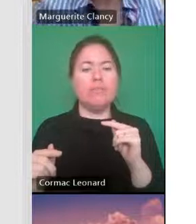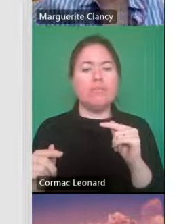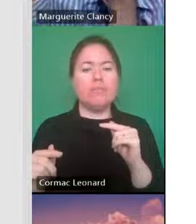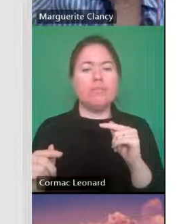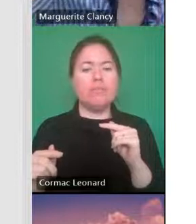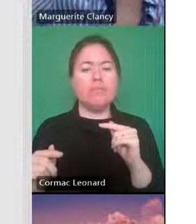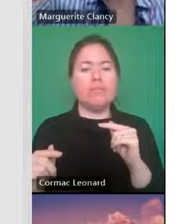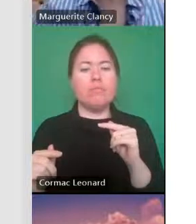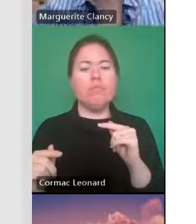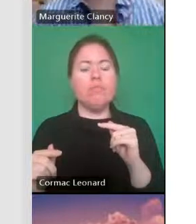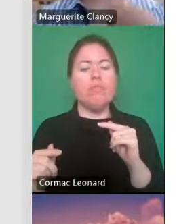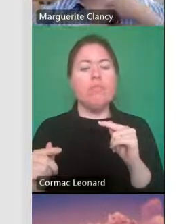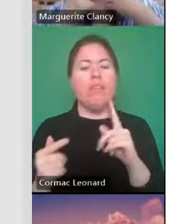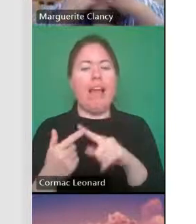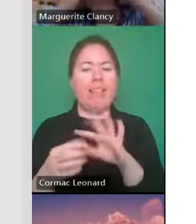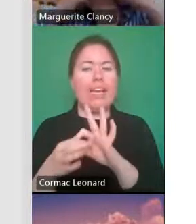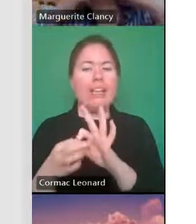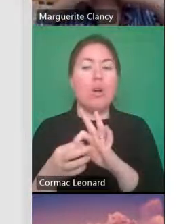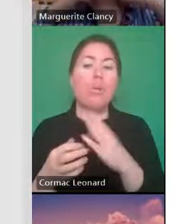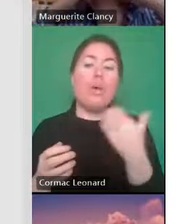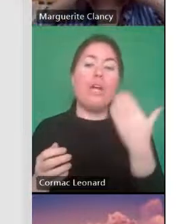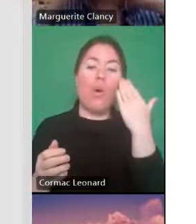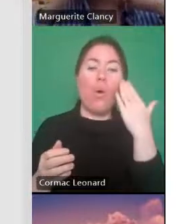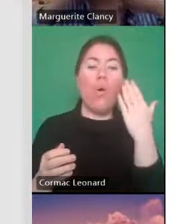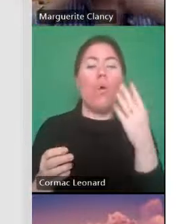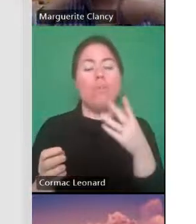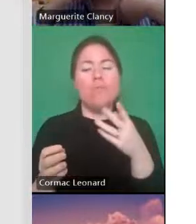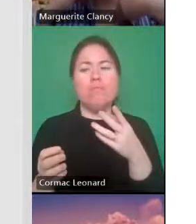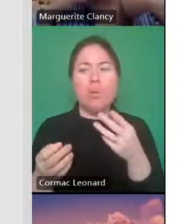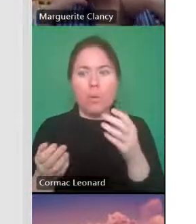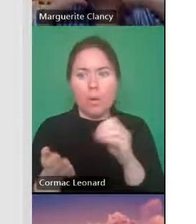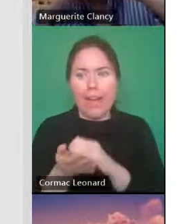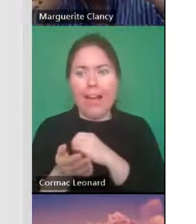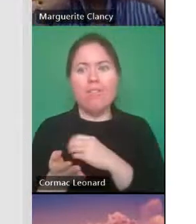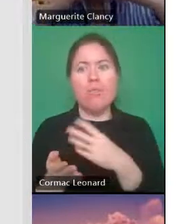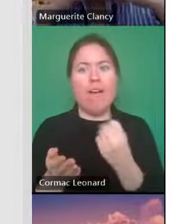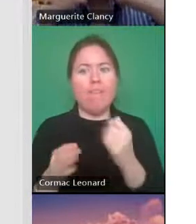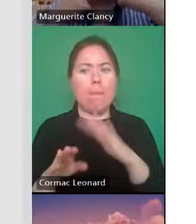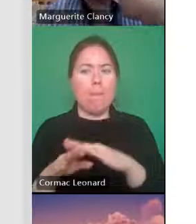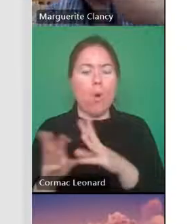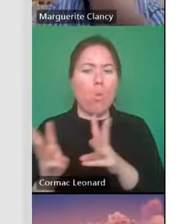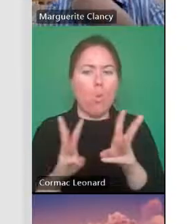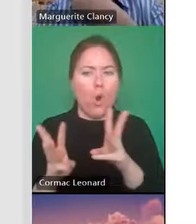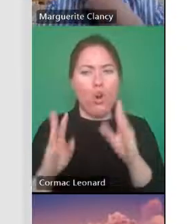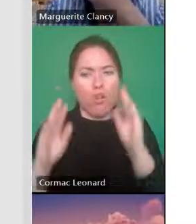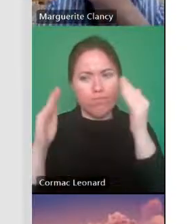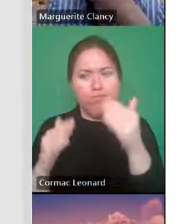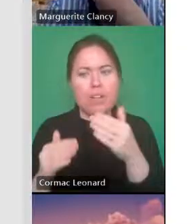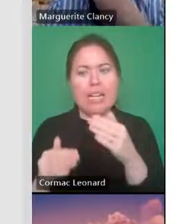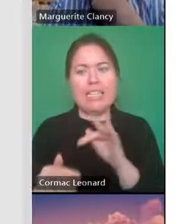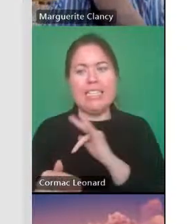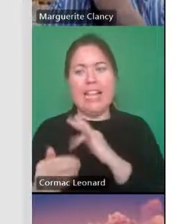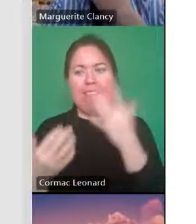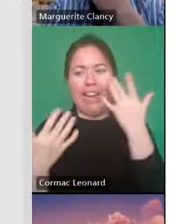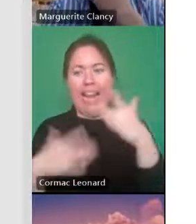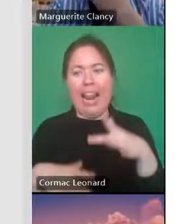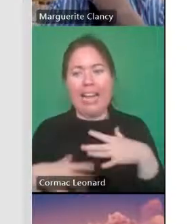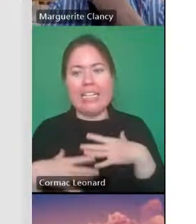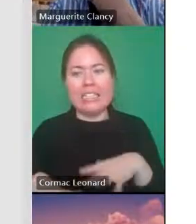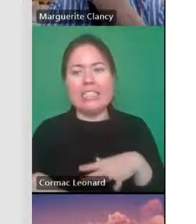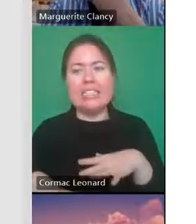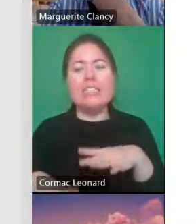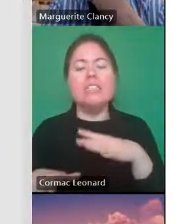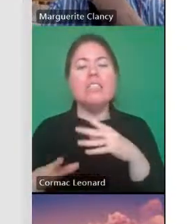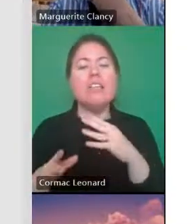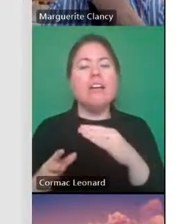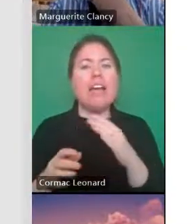engagement. We do recognise work has to be done on self-neglect, I think for anybody who's got a particular concern,